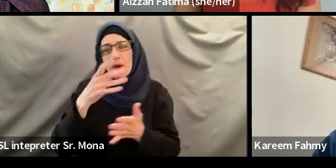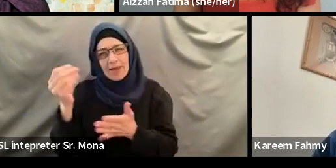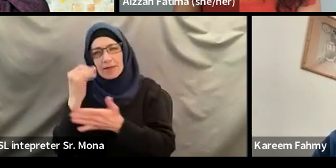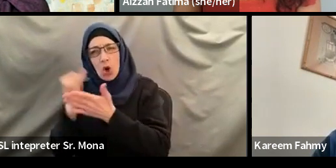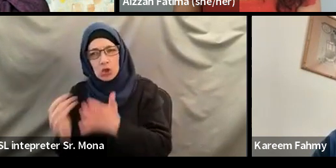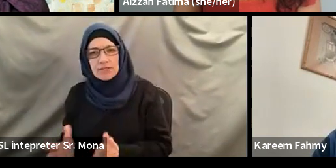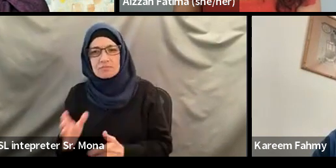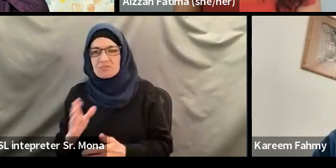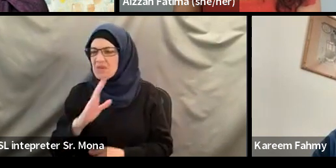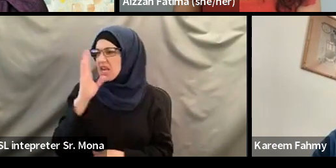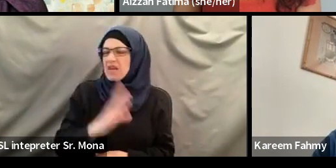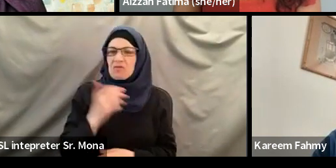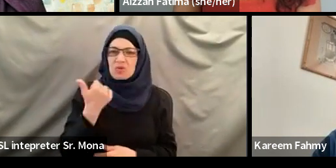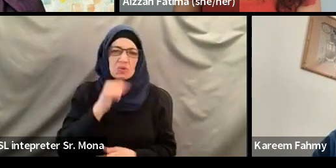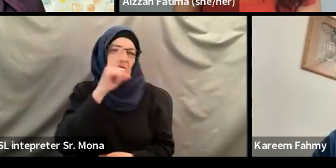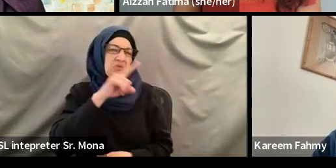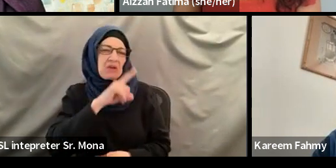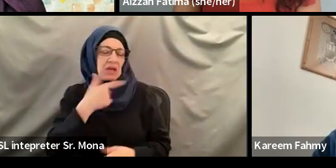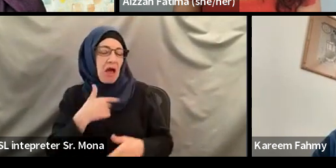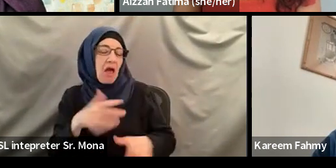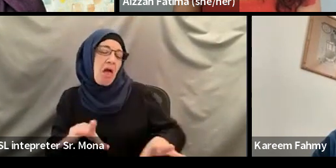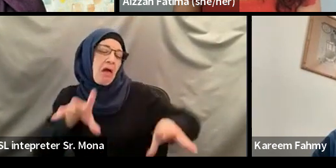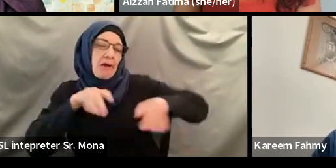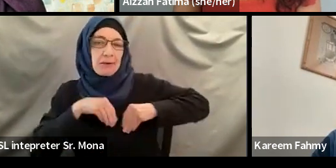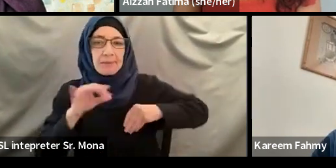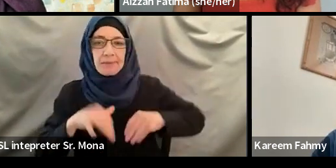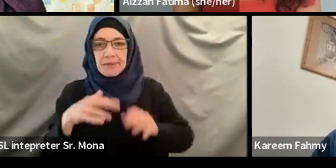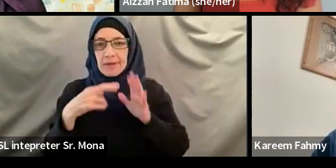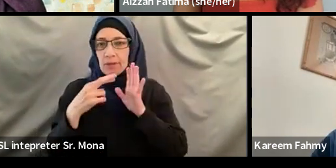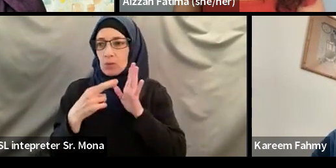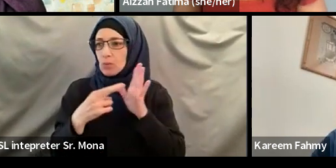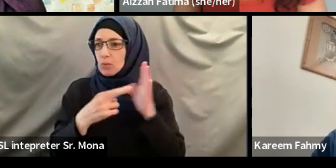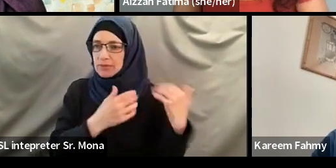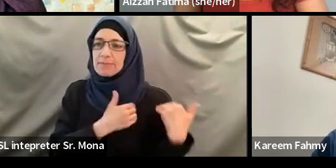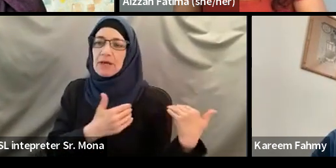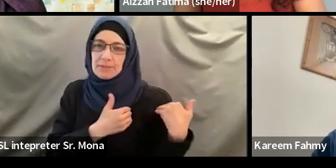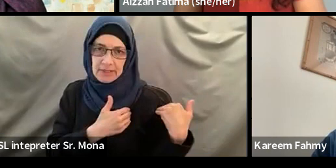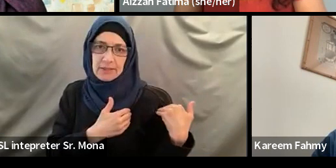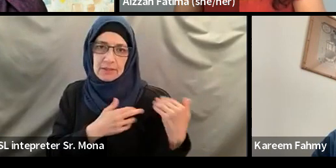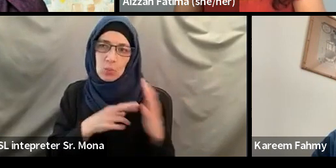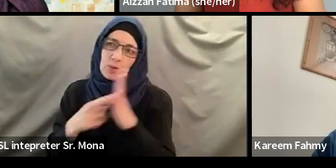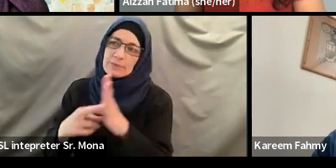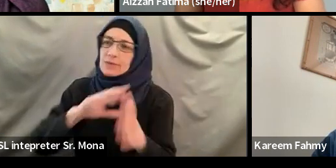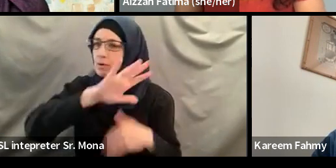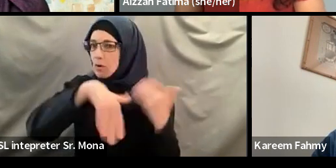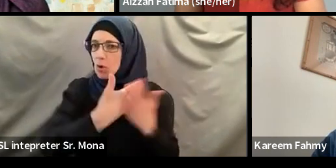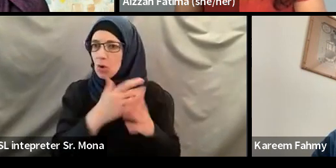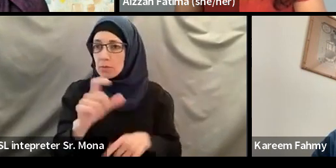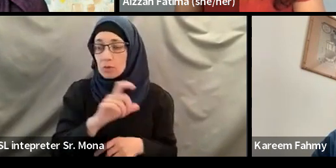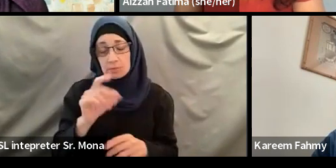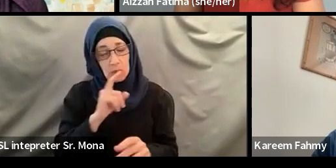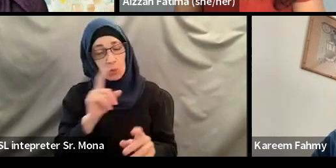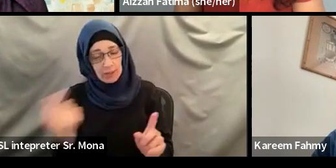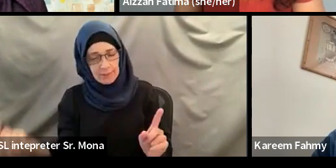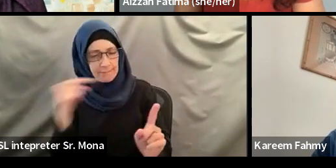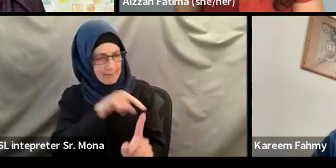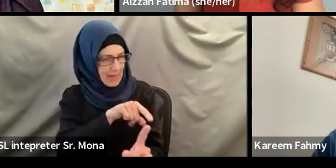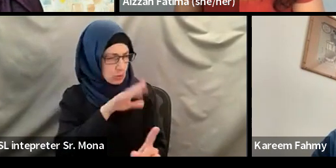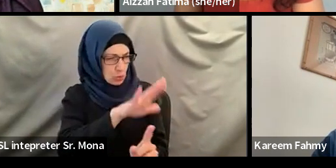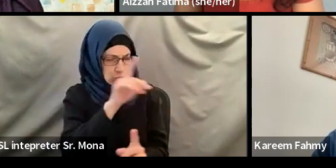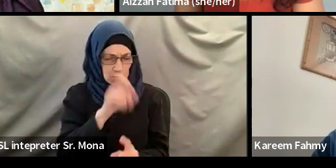responsibility on. But it is true, coming back to your question, people do want you to